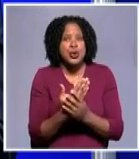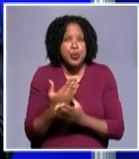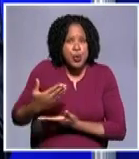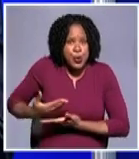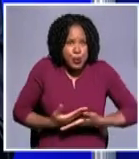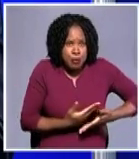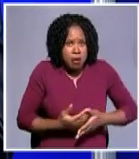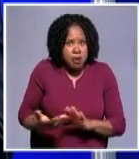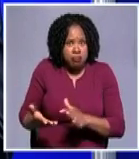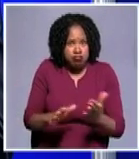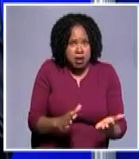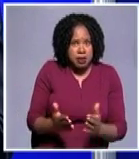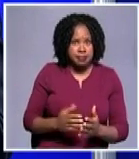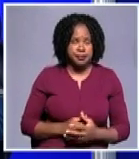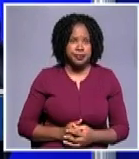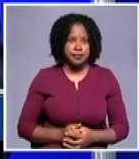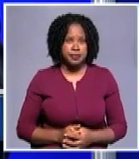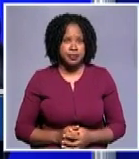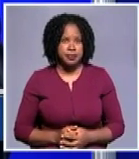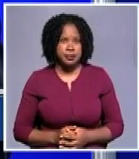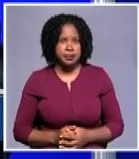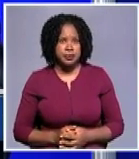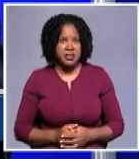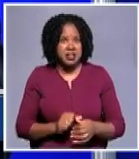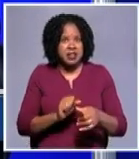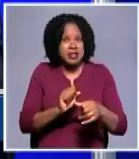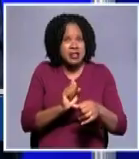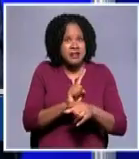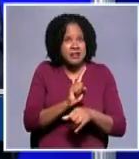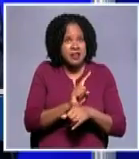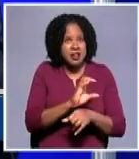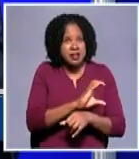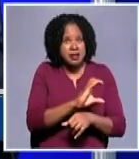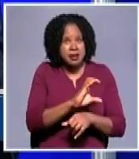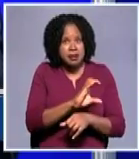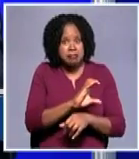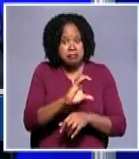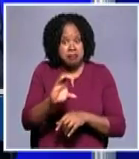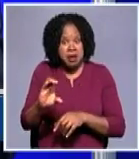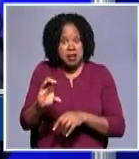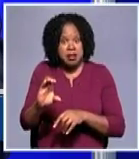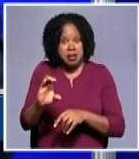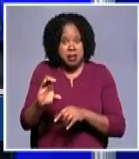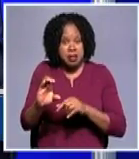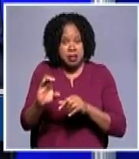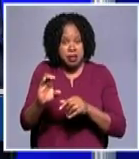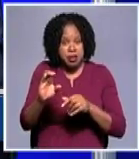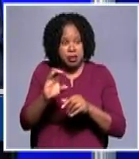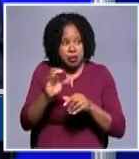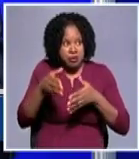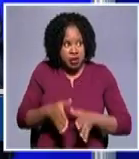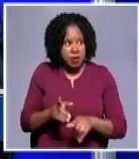newborns died within the first month of their life. Mm-hmm. Now, because of